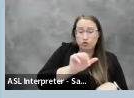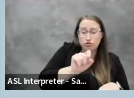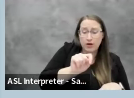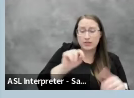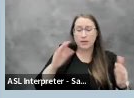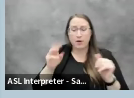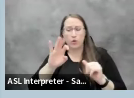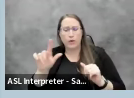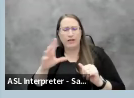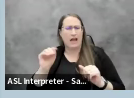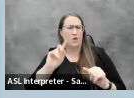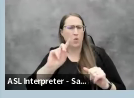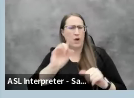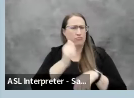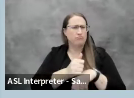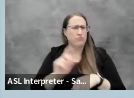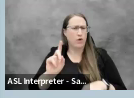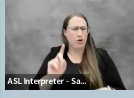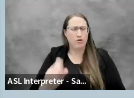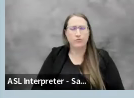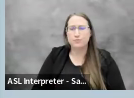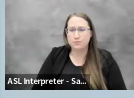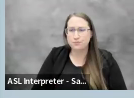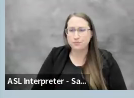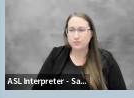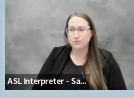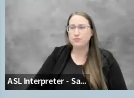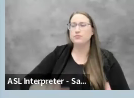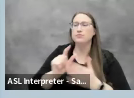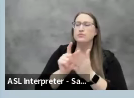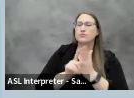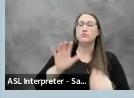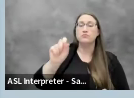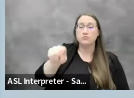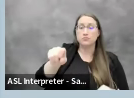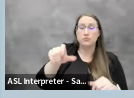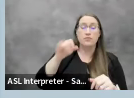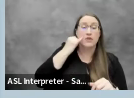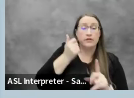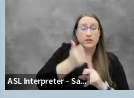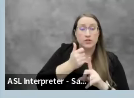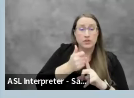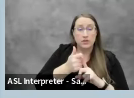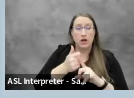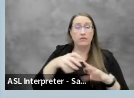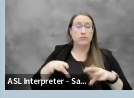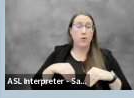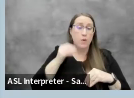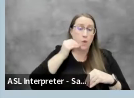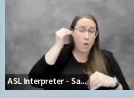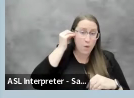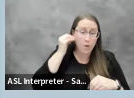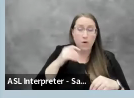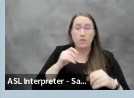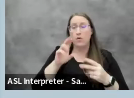we go to make one? Yeah. So if you are a homeowner, or if you otherwise